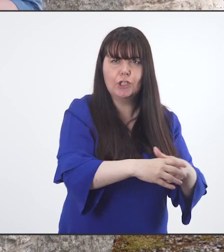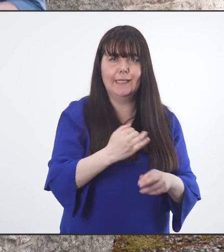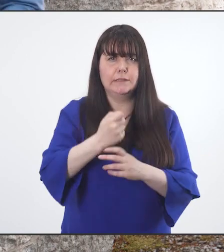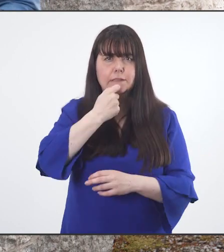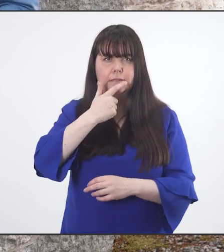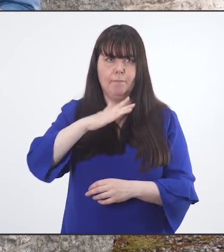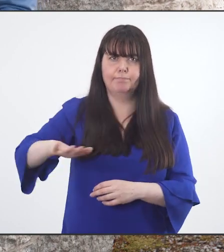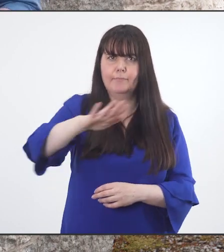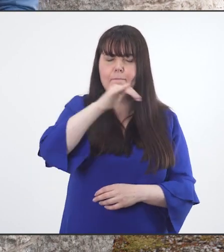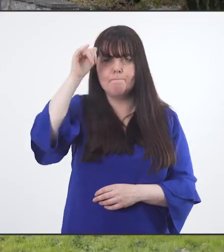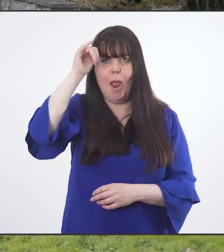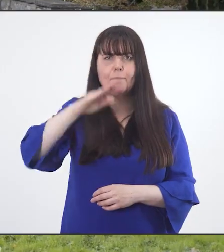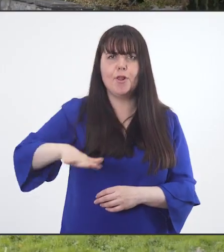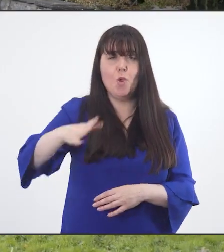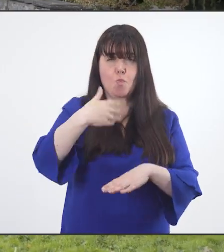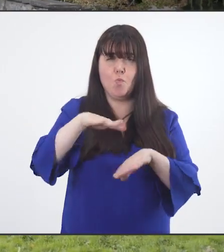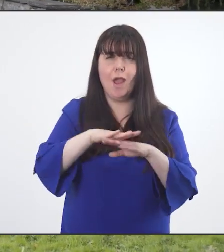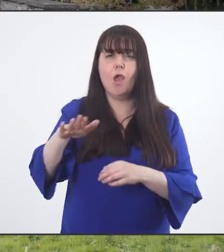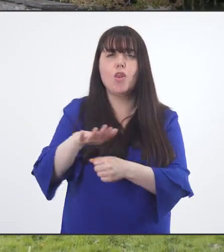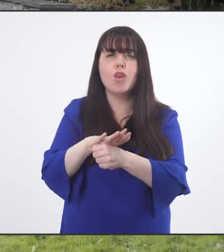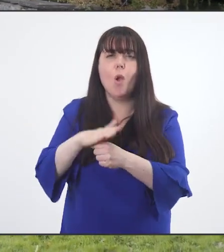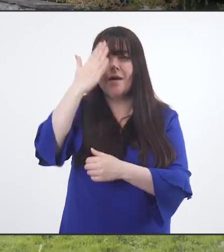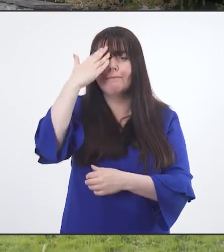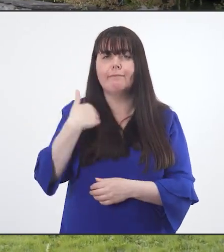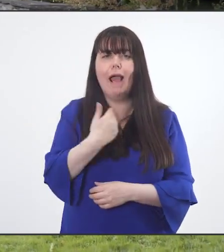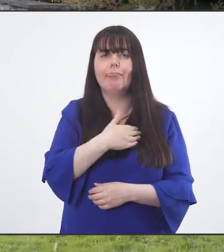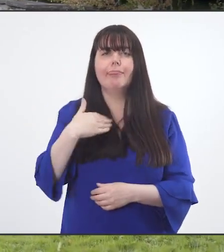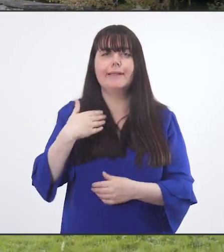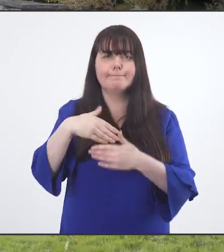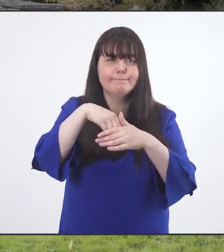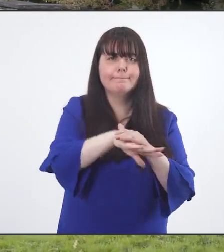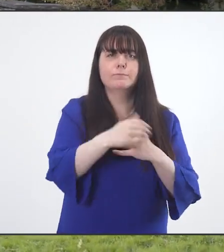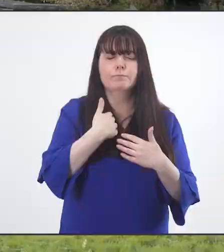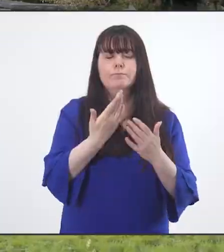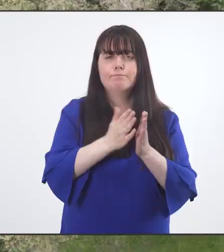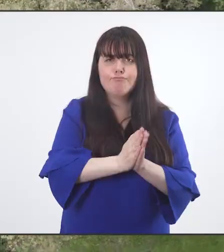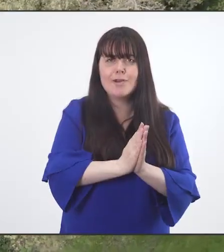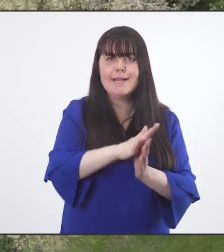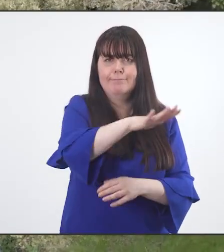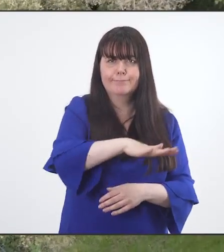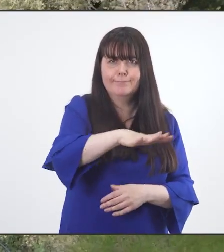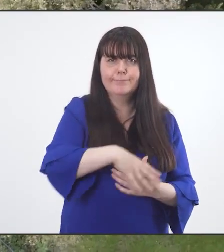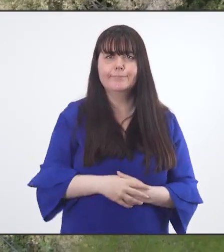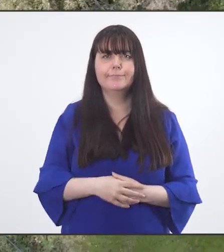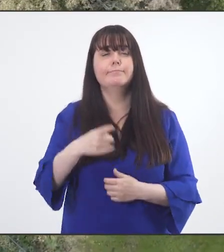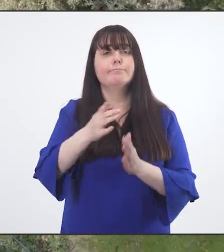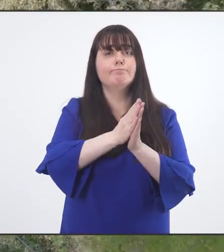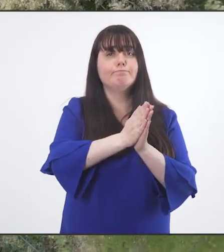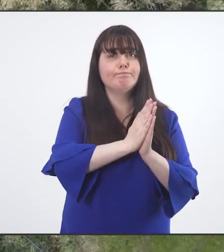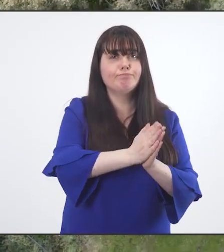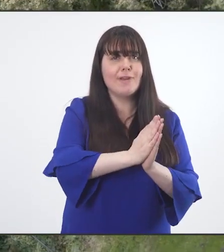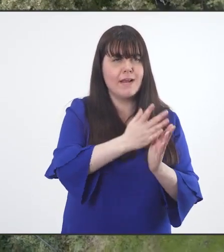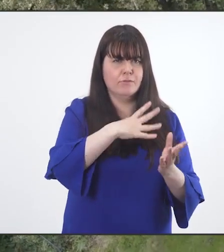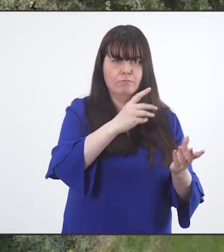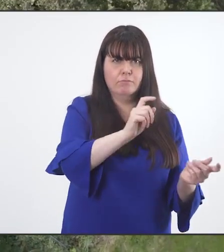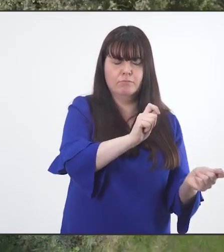foremost important holy wells in Dublin, a very popular place where the local Catholics would recourse for worship.